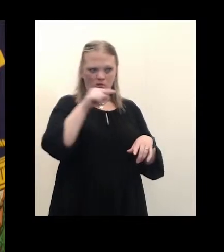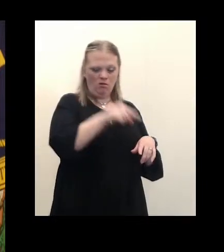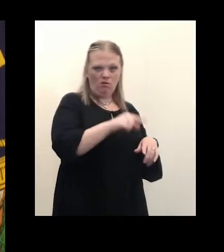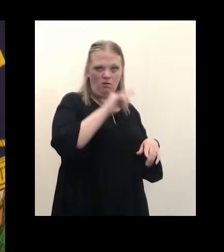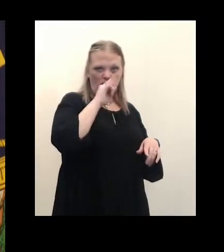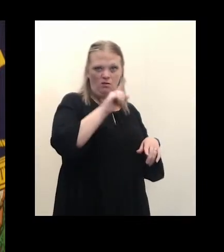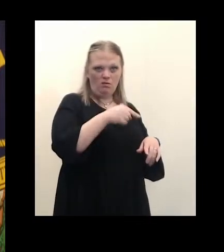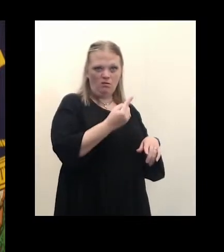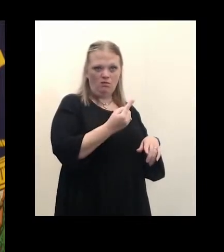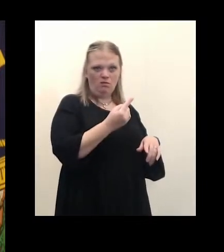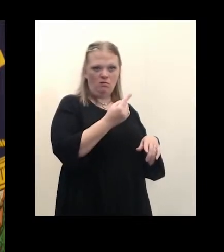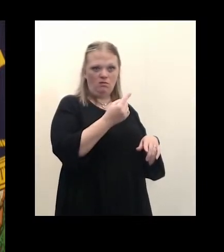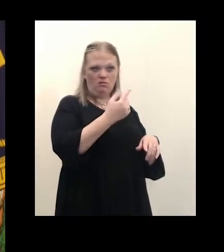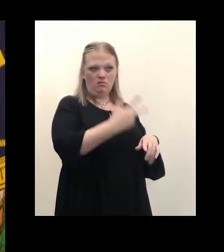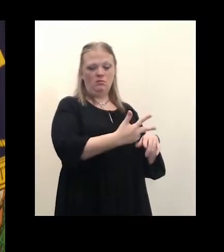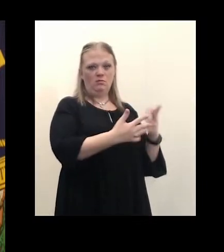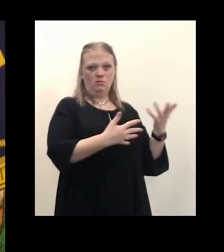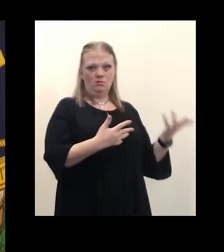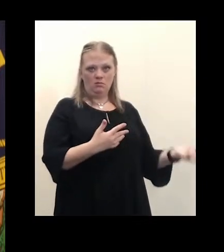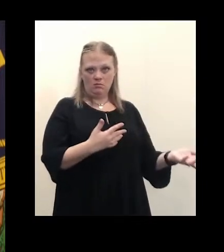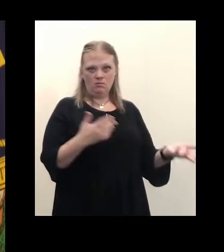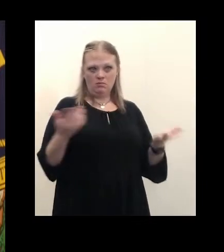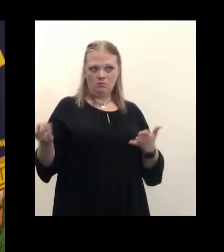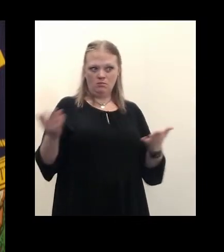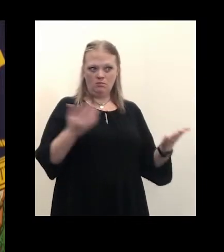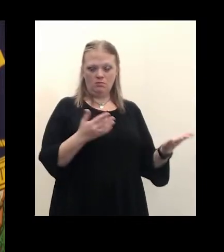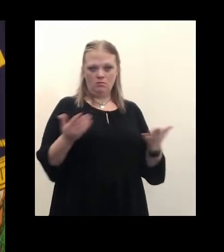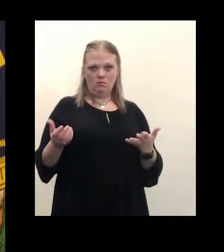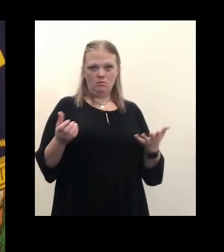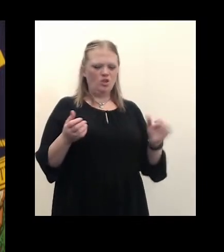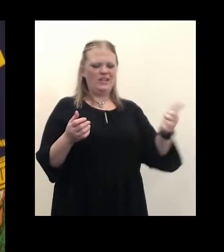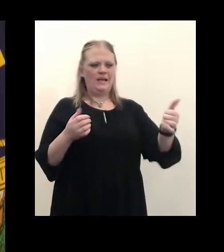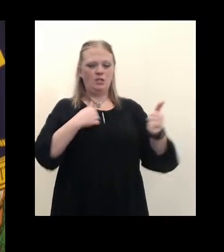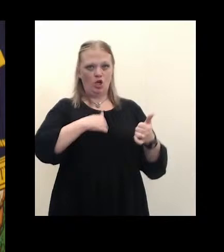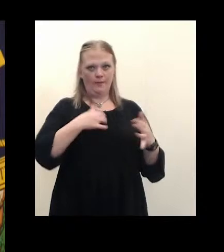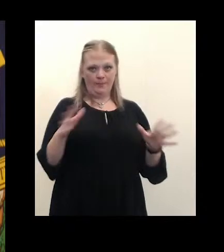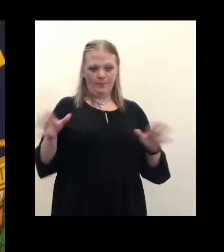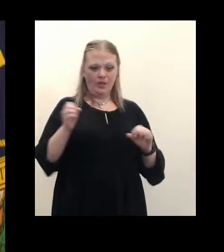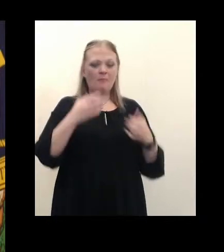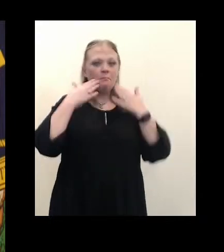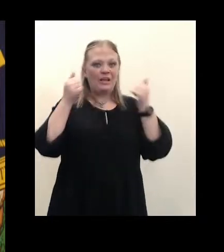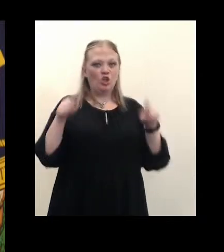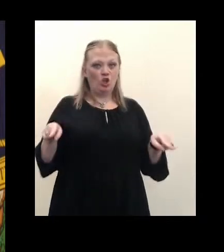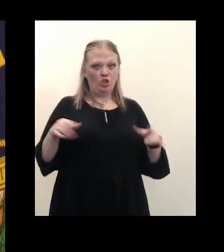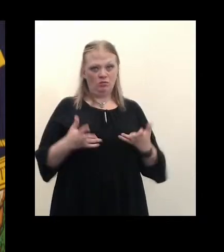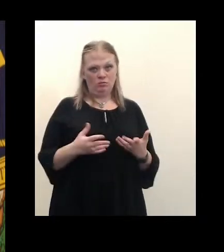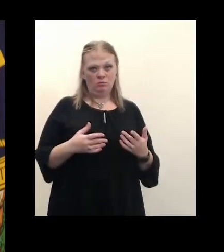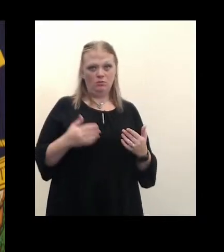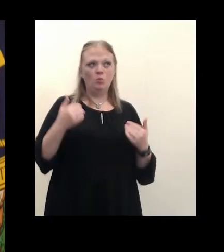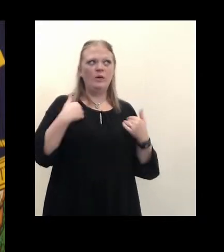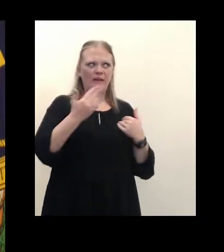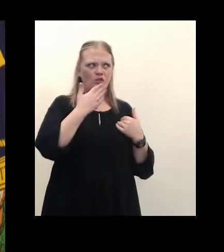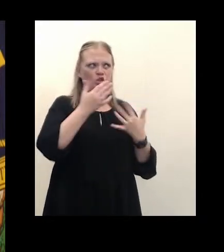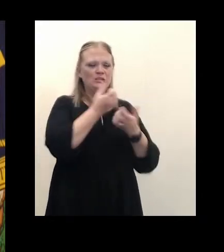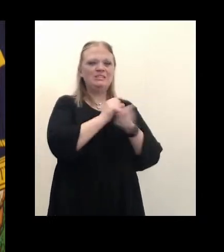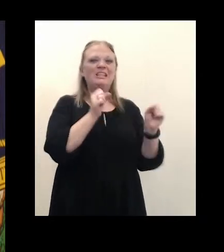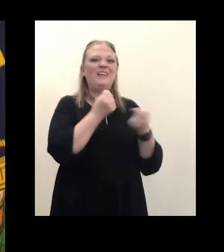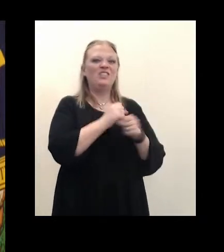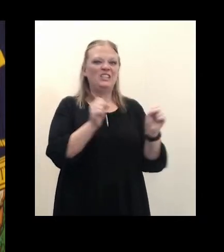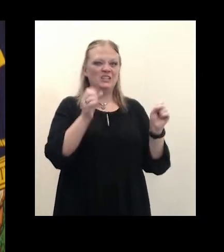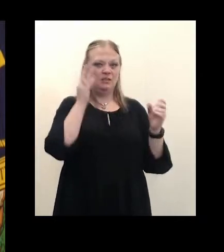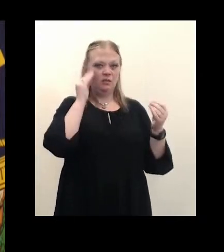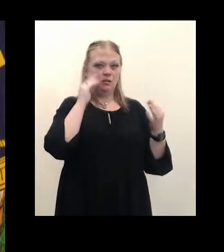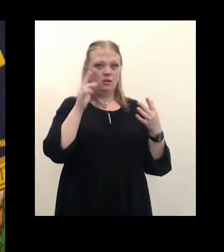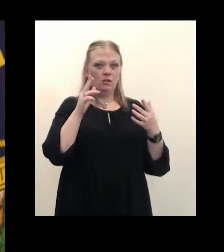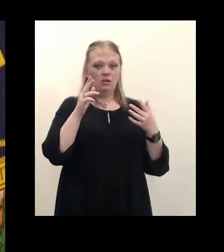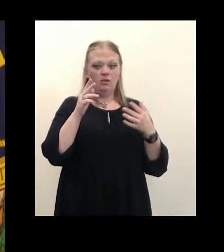they have as good or better antibody response. So we also have some good safety data, both extrapolating from